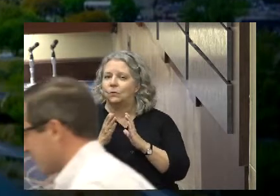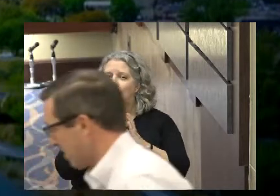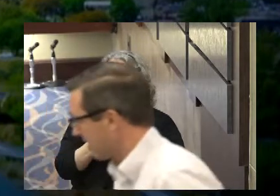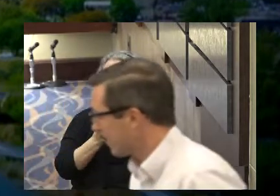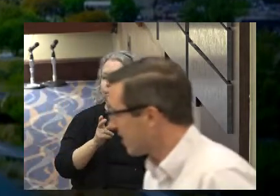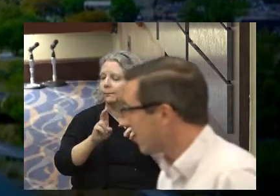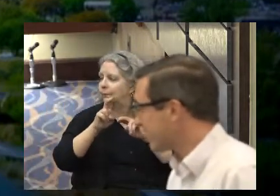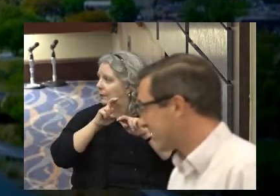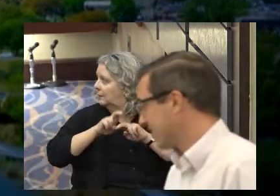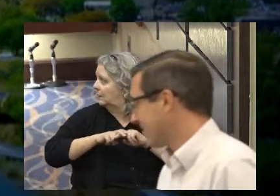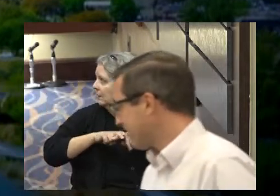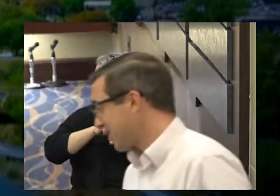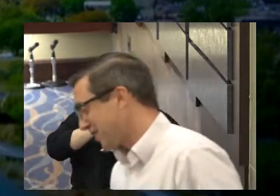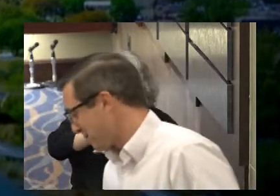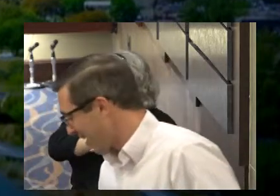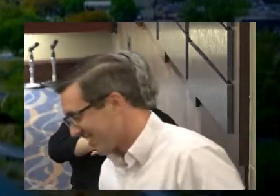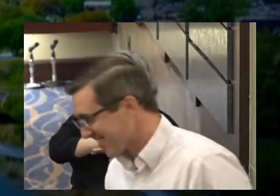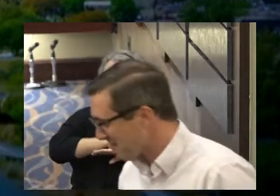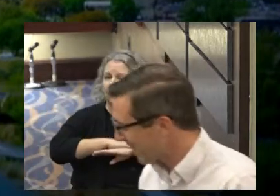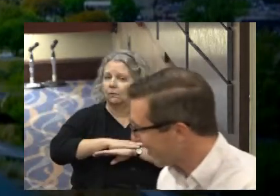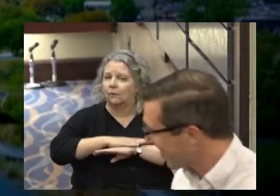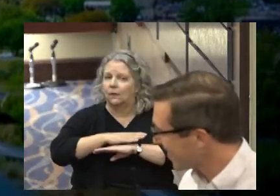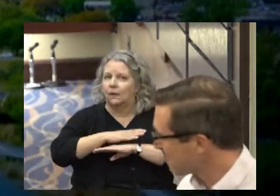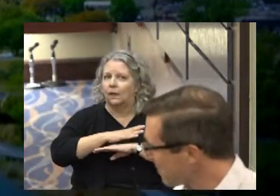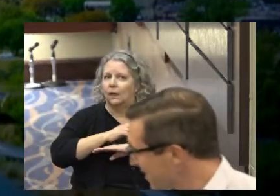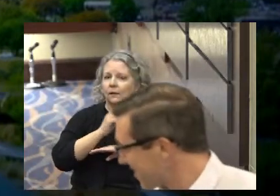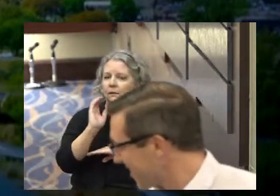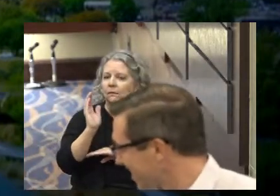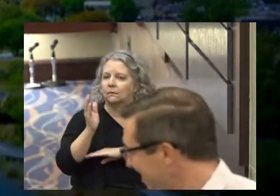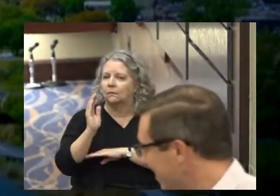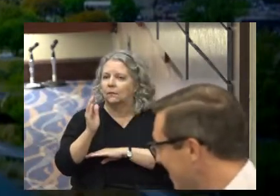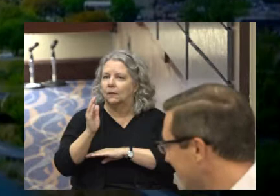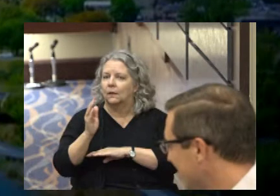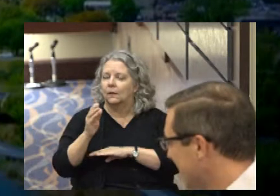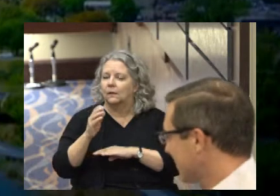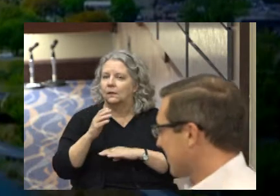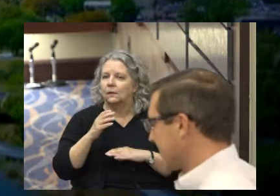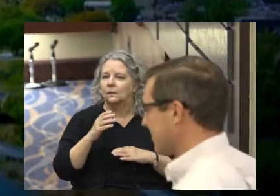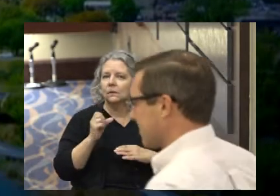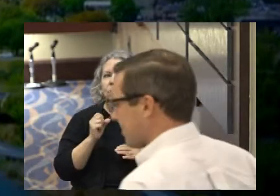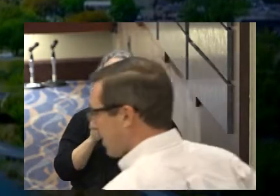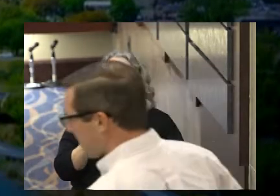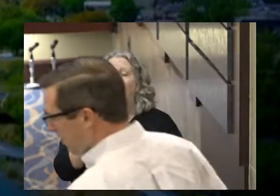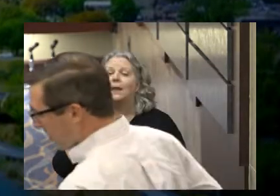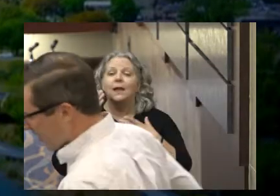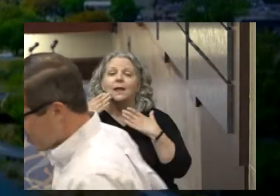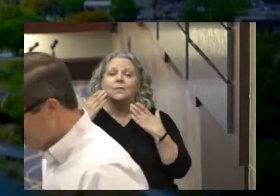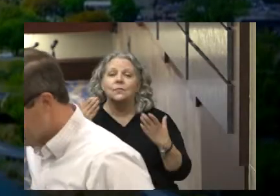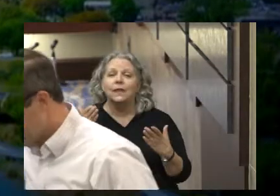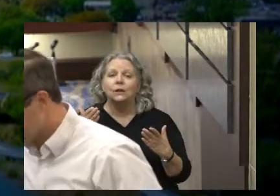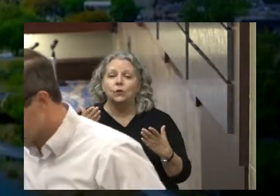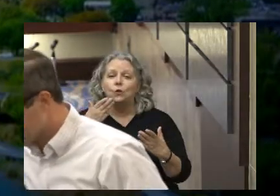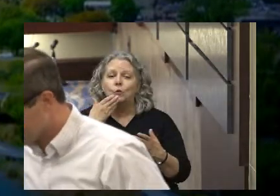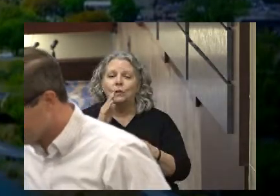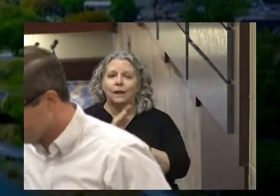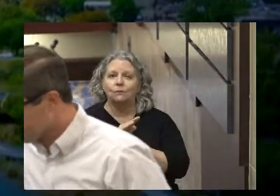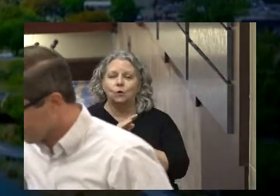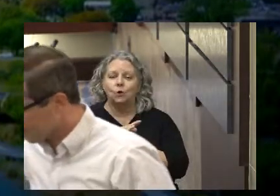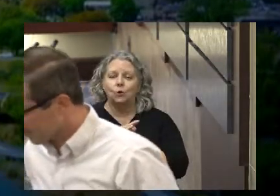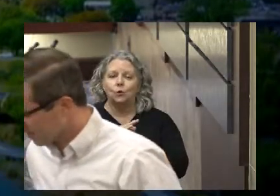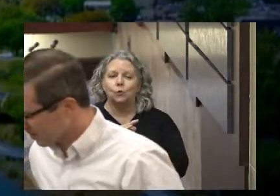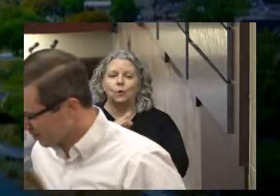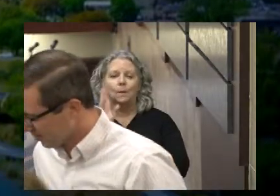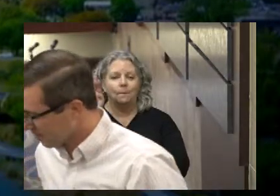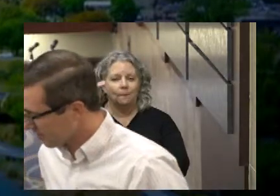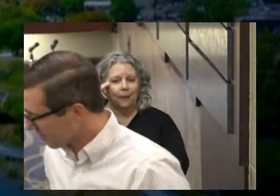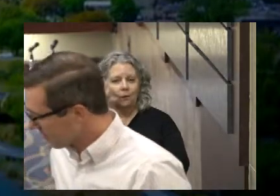whole introduction. So, Galen, I'm gonna turn it over to you, sir. Thank you, Bradley. Good afternoon, Mayor and Council. Today